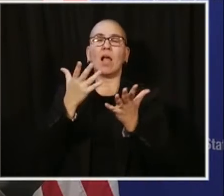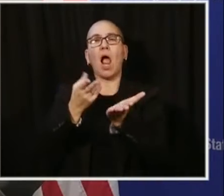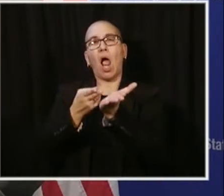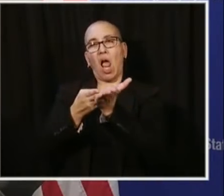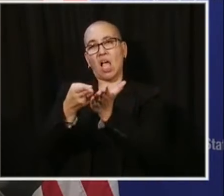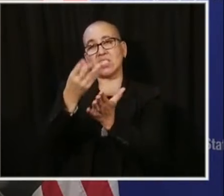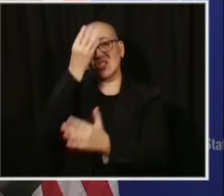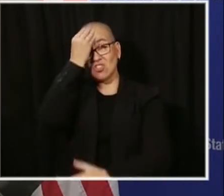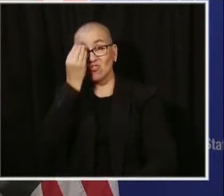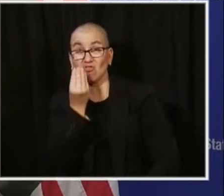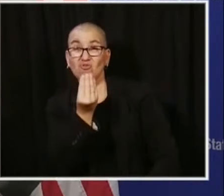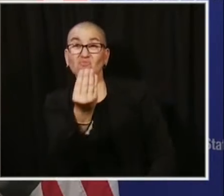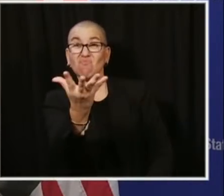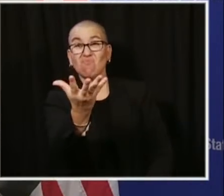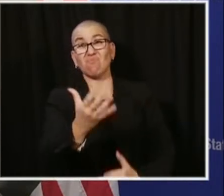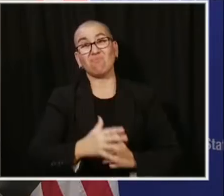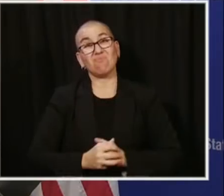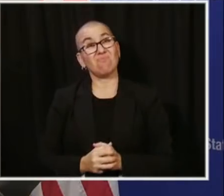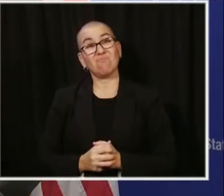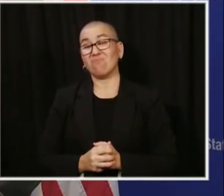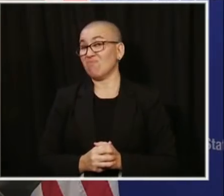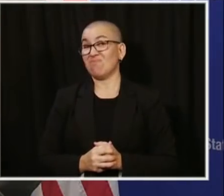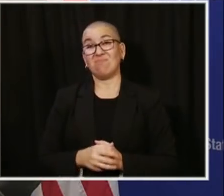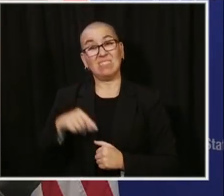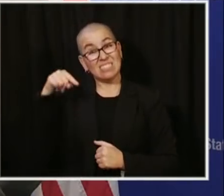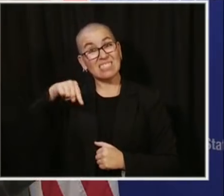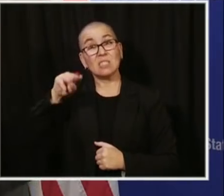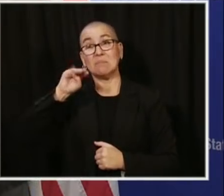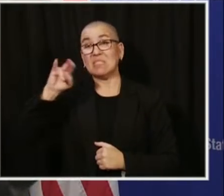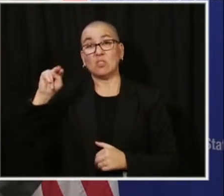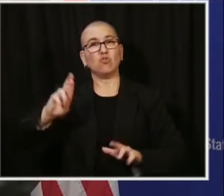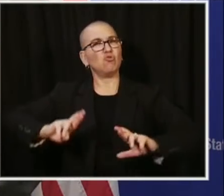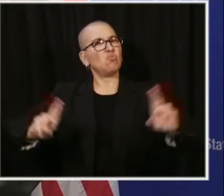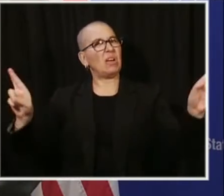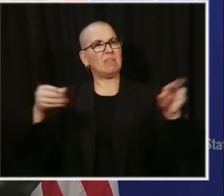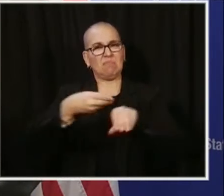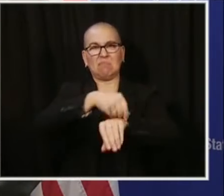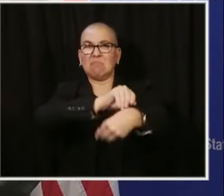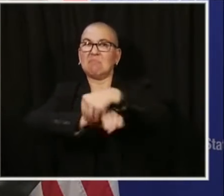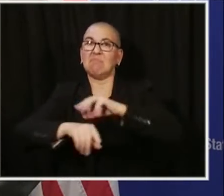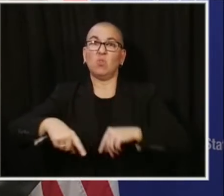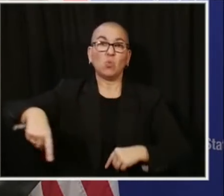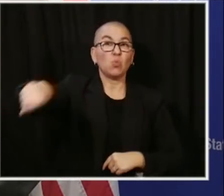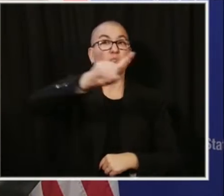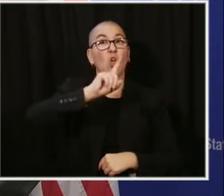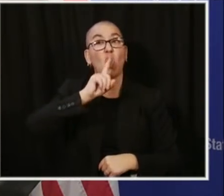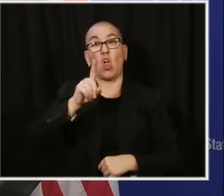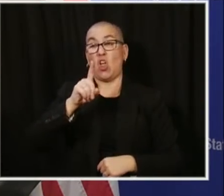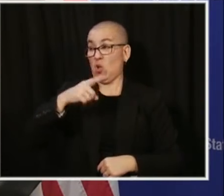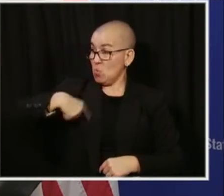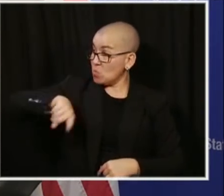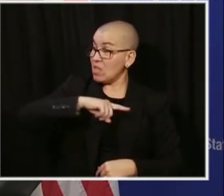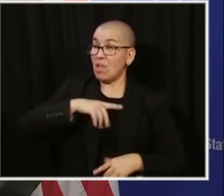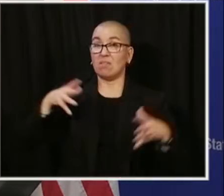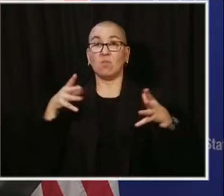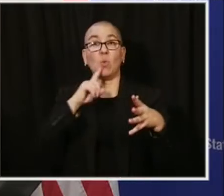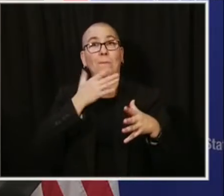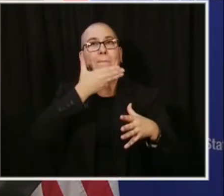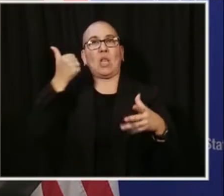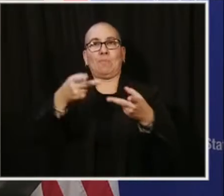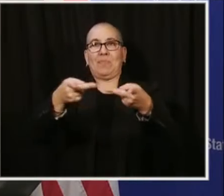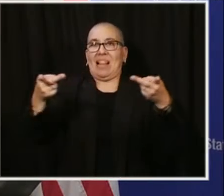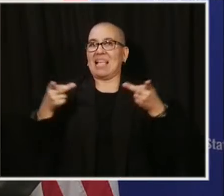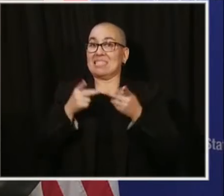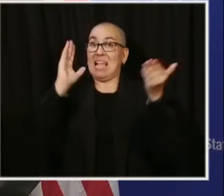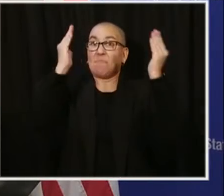and put ourselves in a better position than many places. And here's the bottom line. You have control over where this